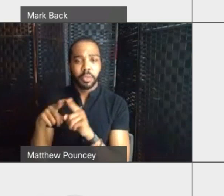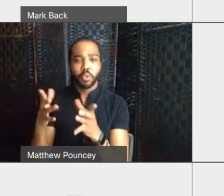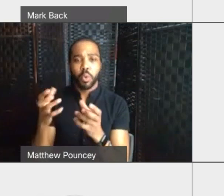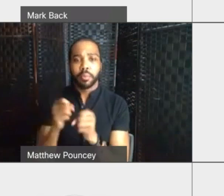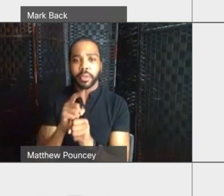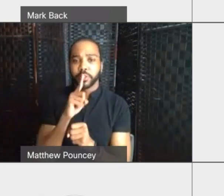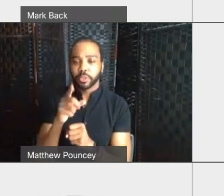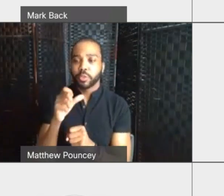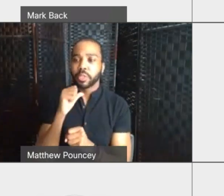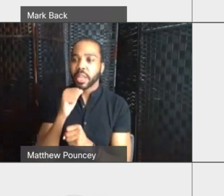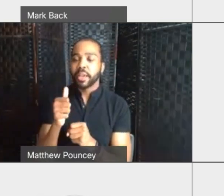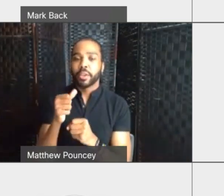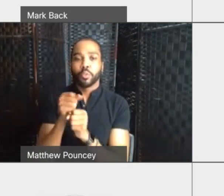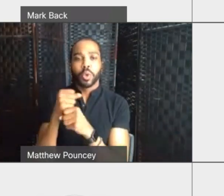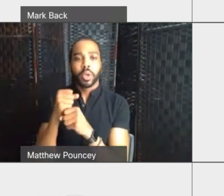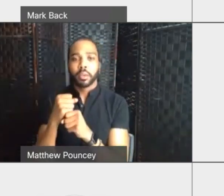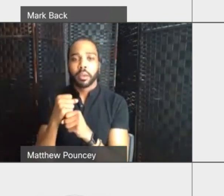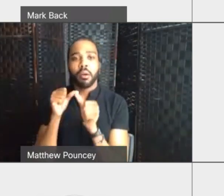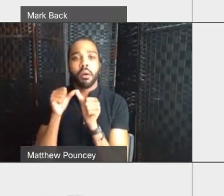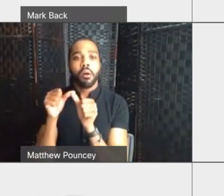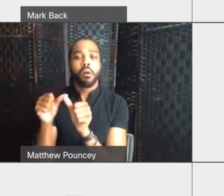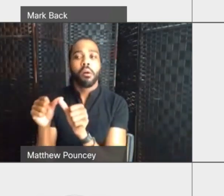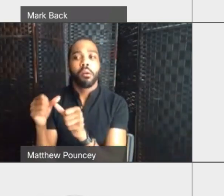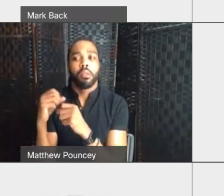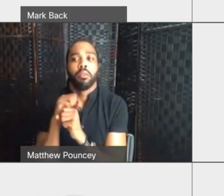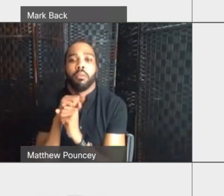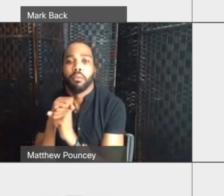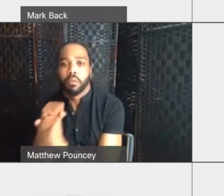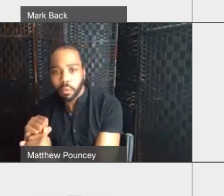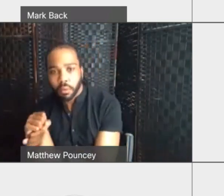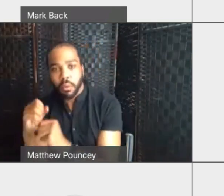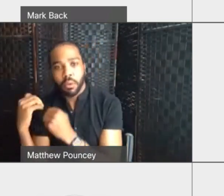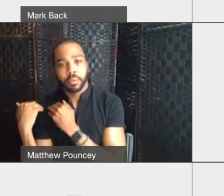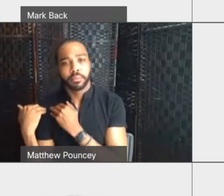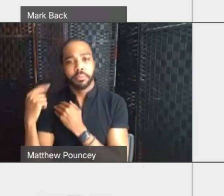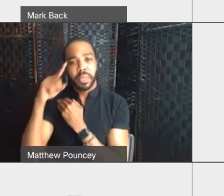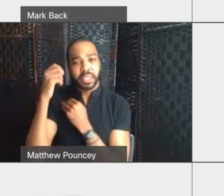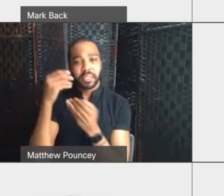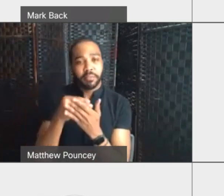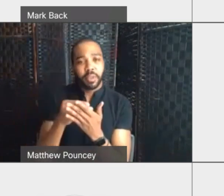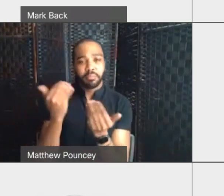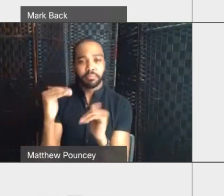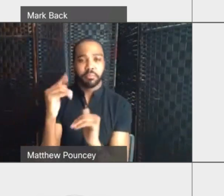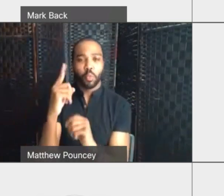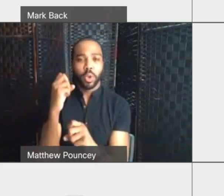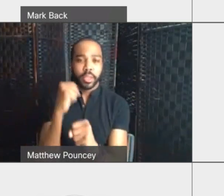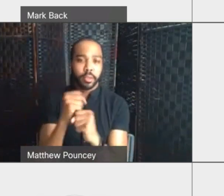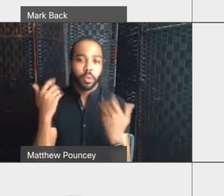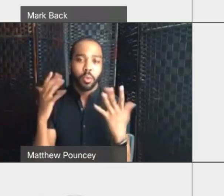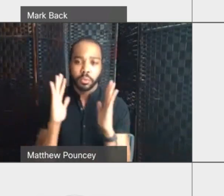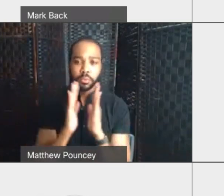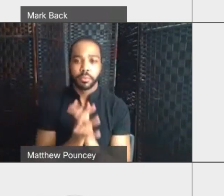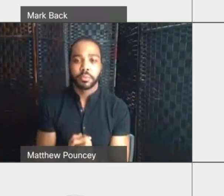that you are not creating an ongoing obligation because those funds are available for 1 year only.